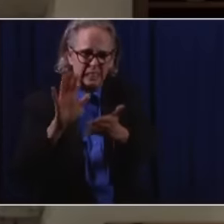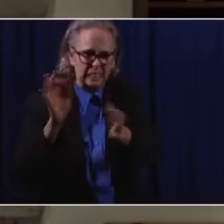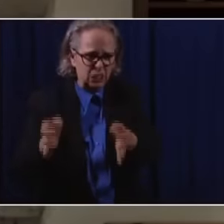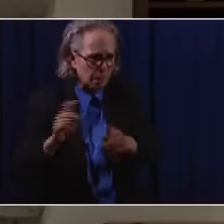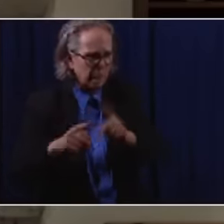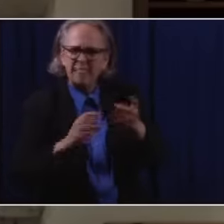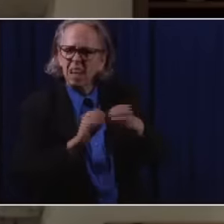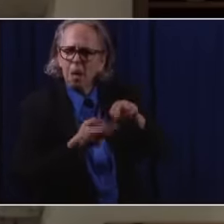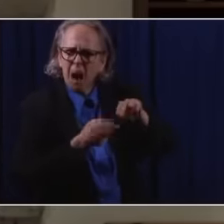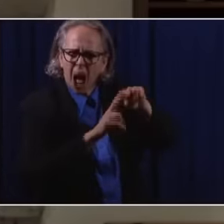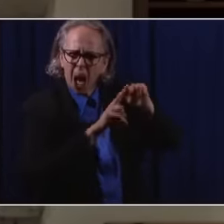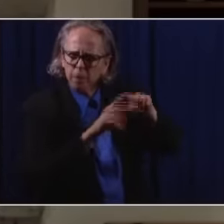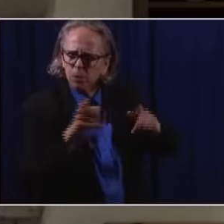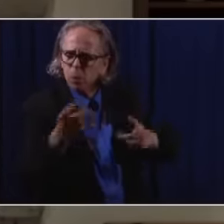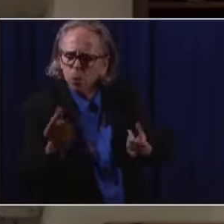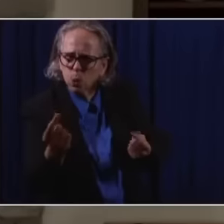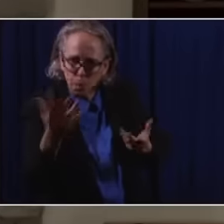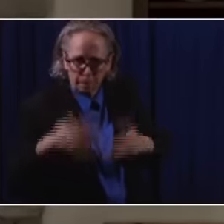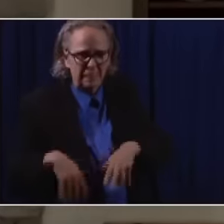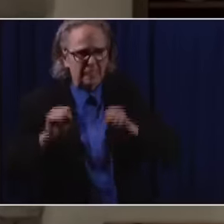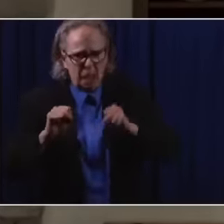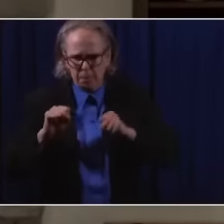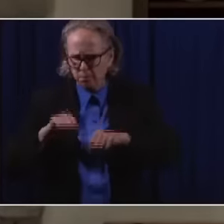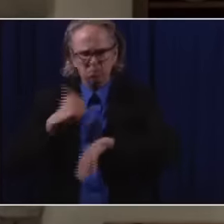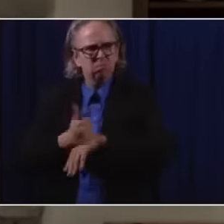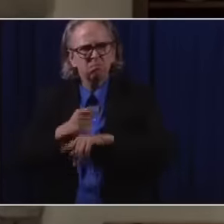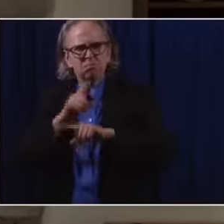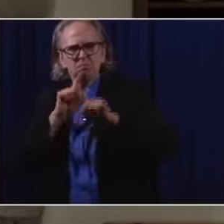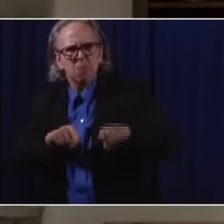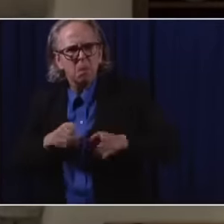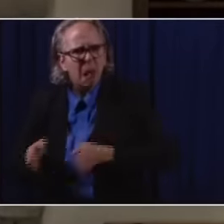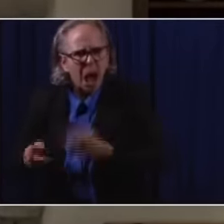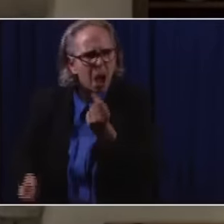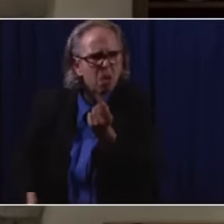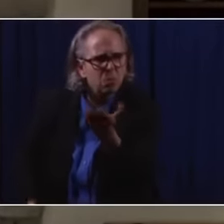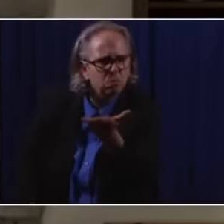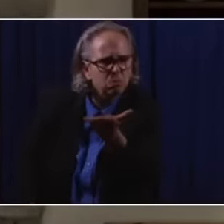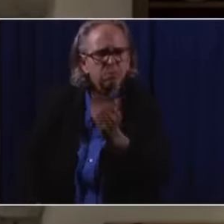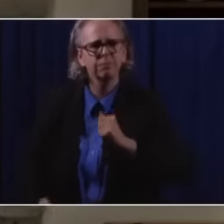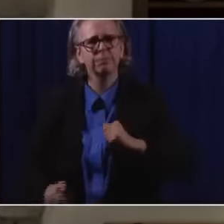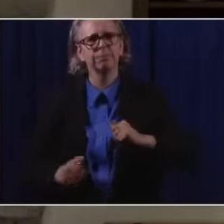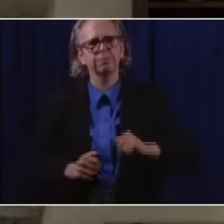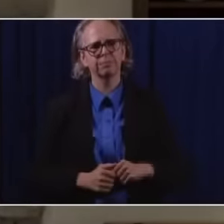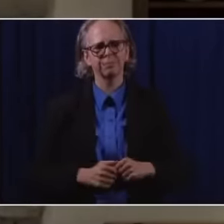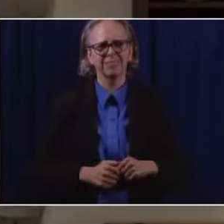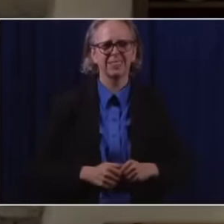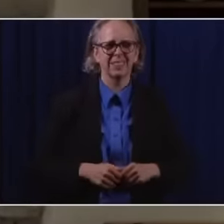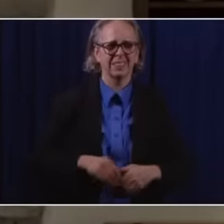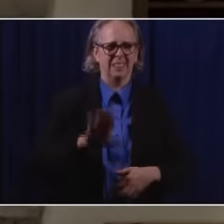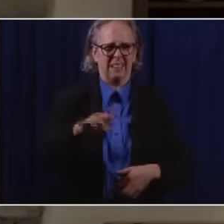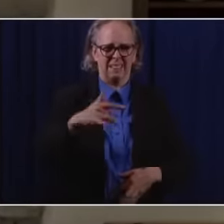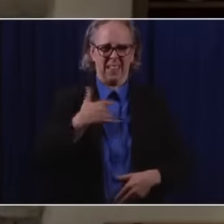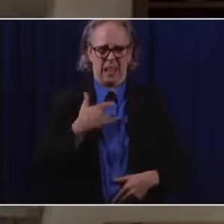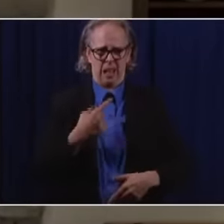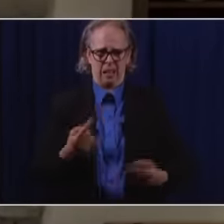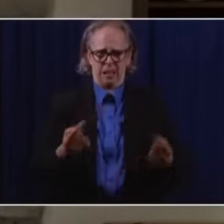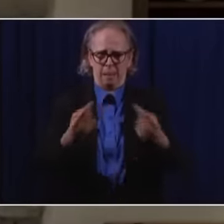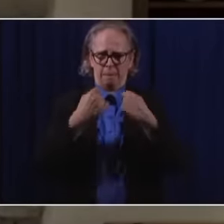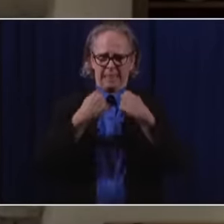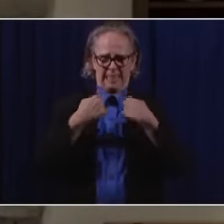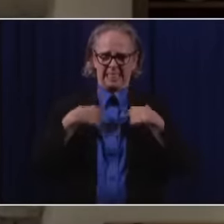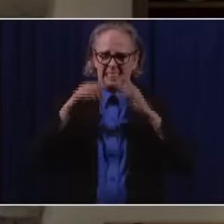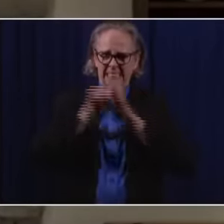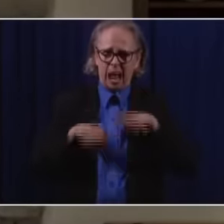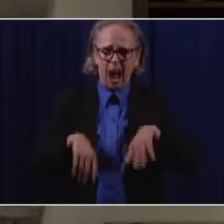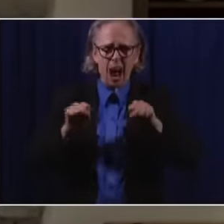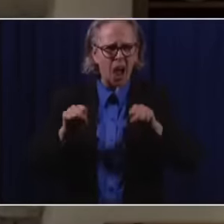to go up? Well, I think, there's a much better option, and that better option is Ohioans,